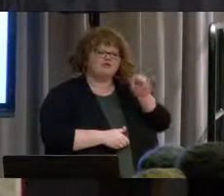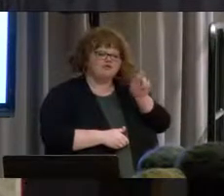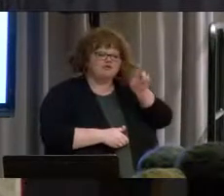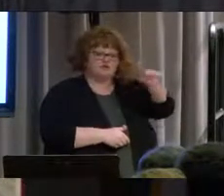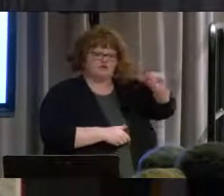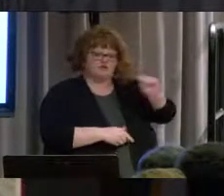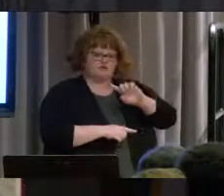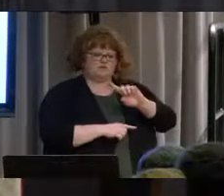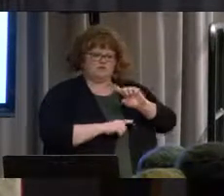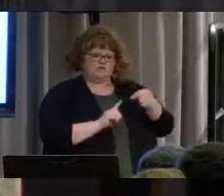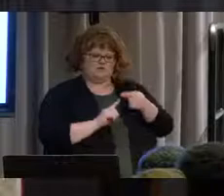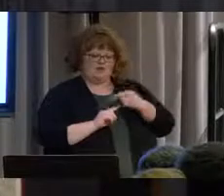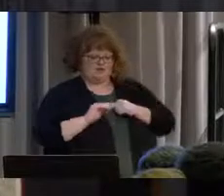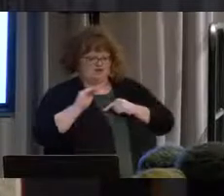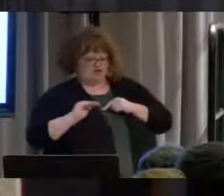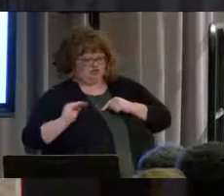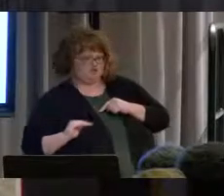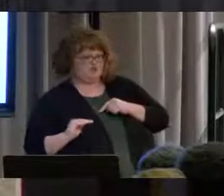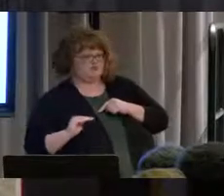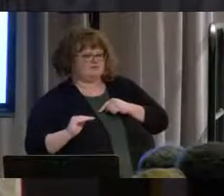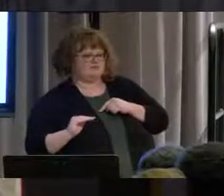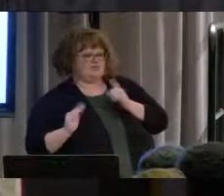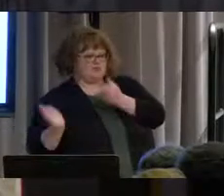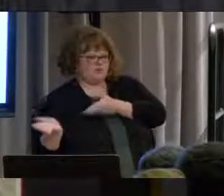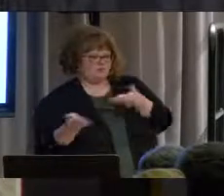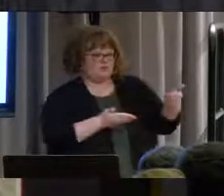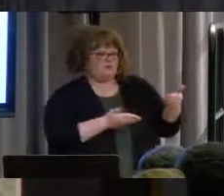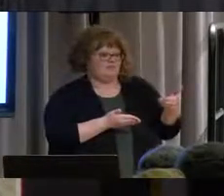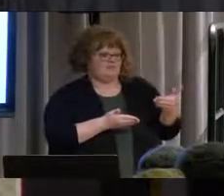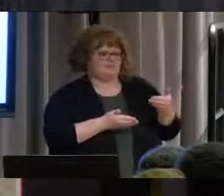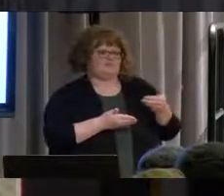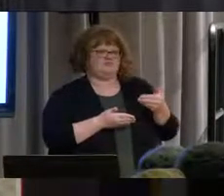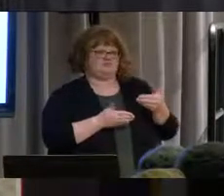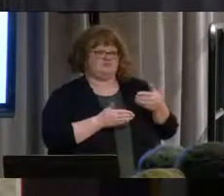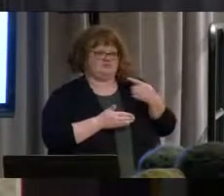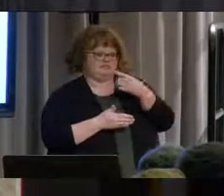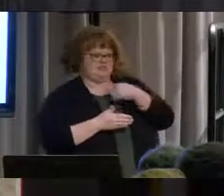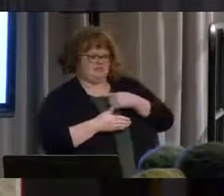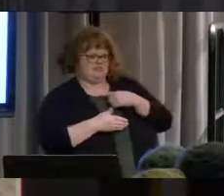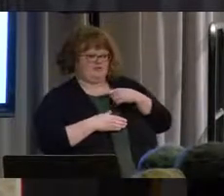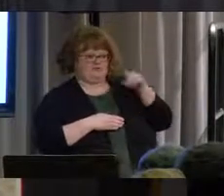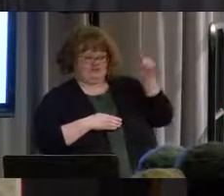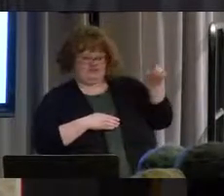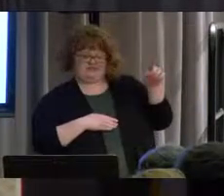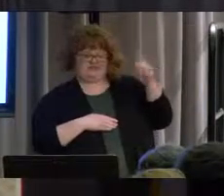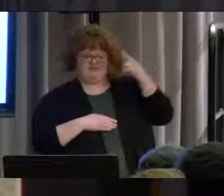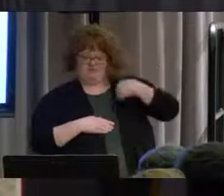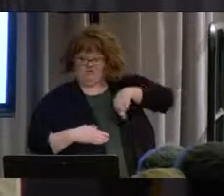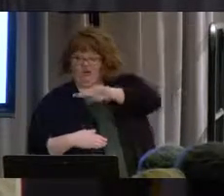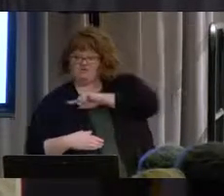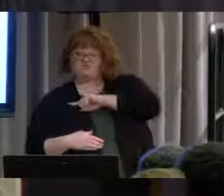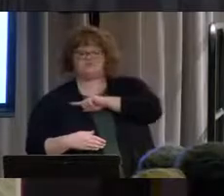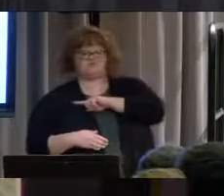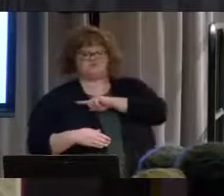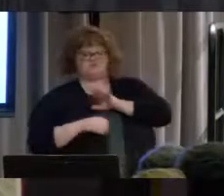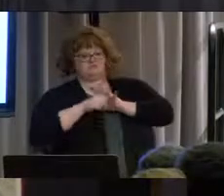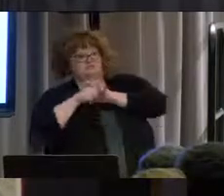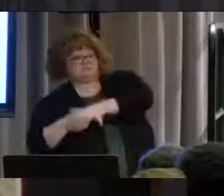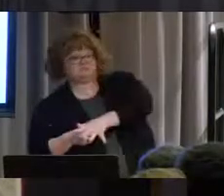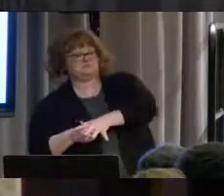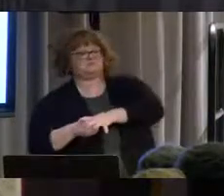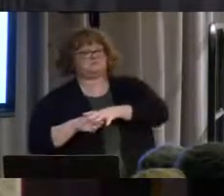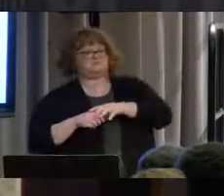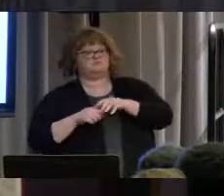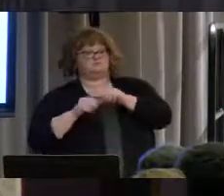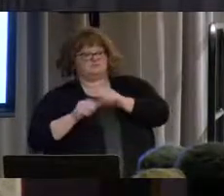to these monuments and say, these are for us. This is for us to stay in our place and stay quiet. And so I